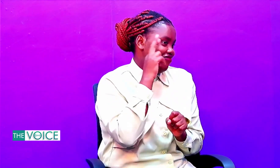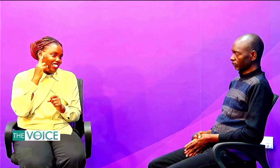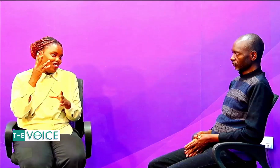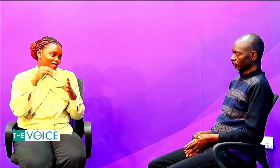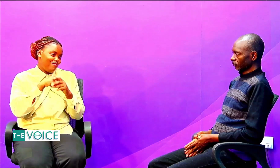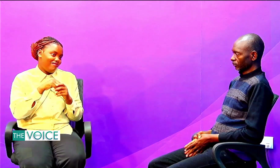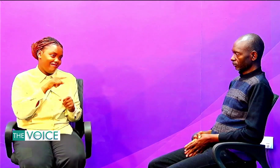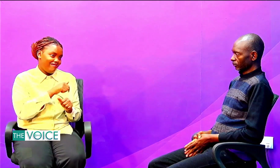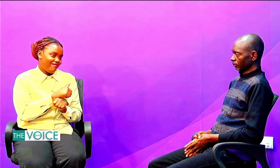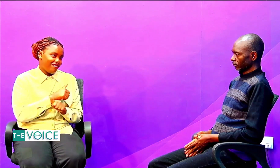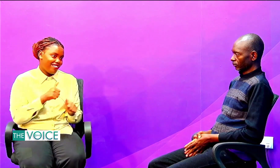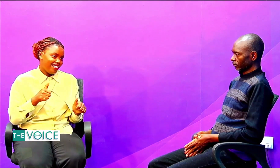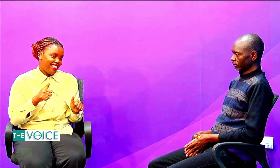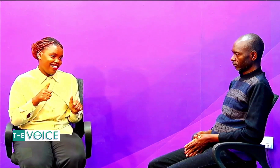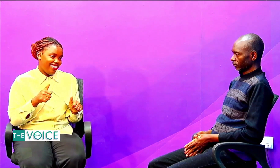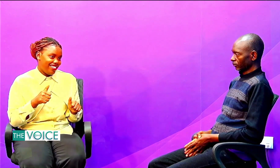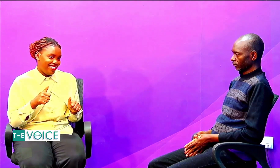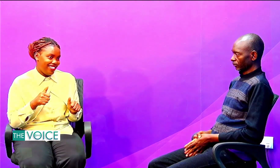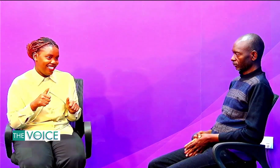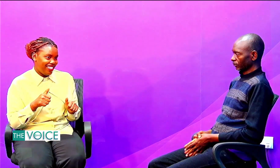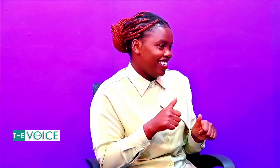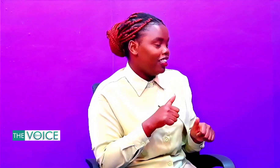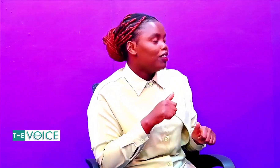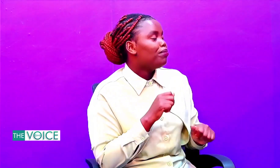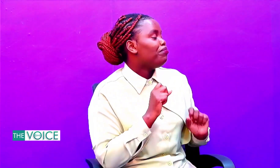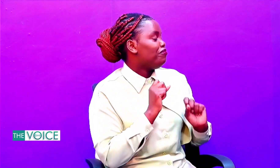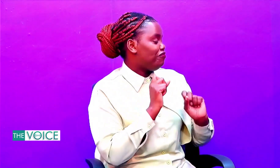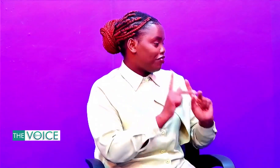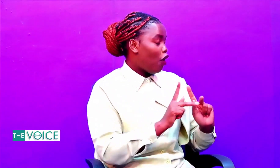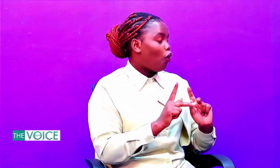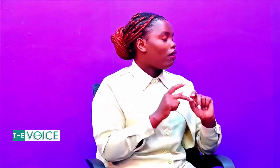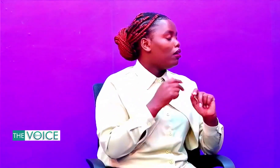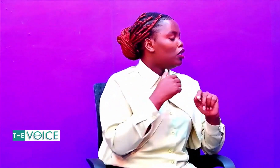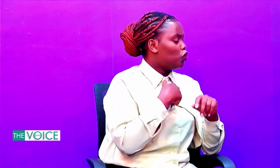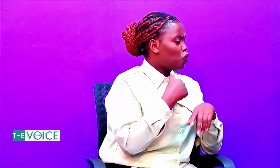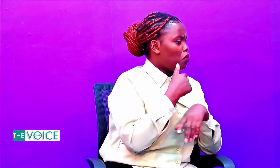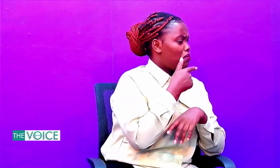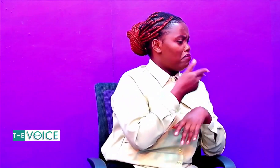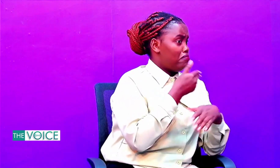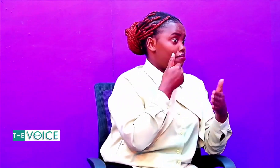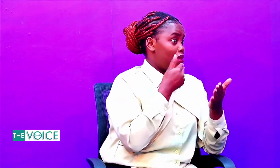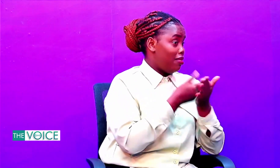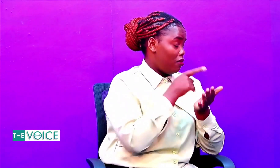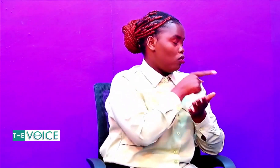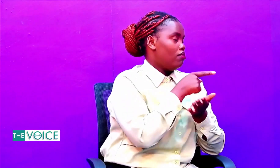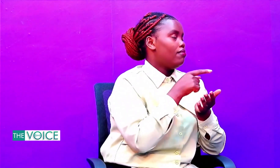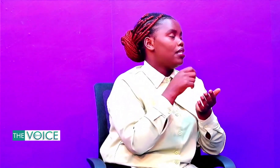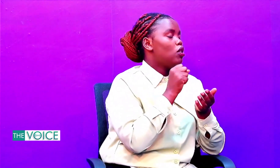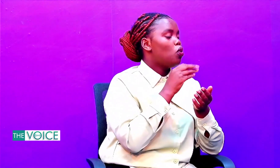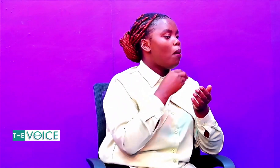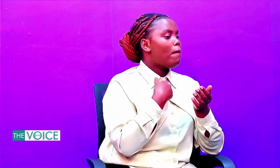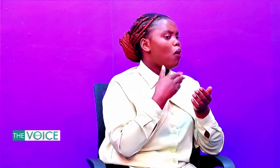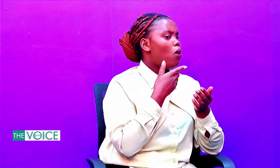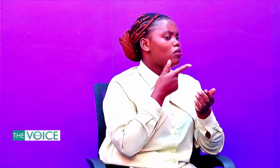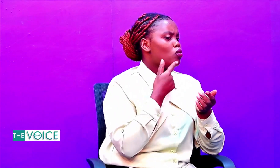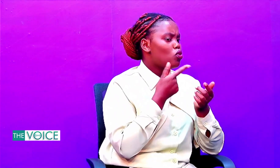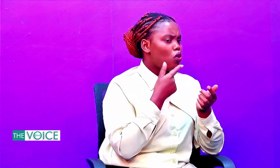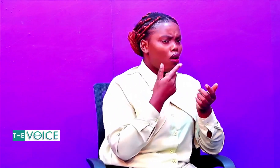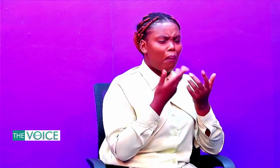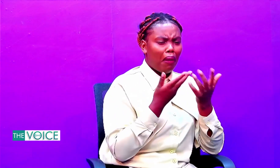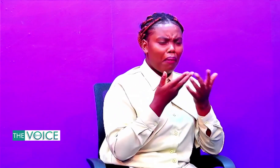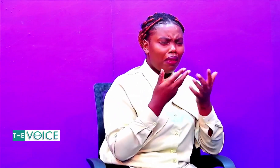I know I am saved with these slides and not terrible. Thank you. So also, I just want